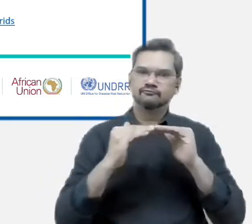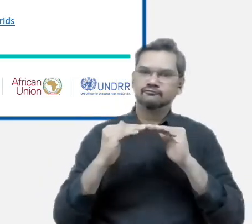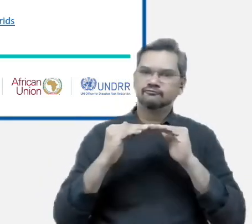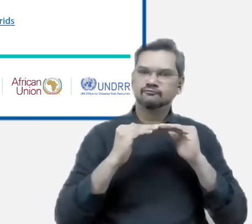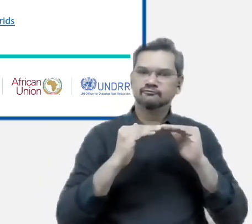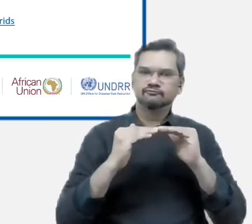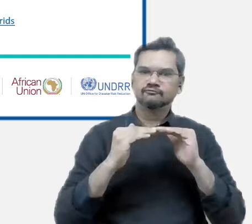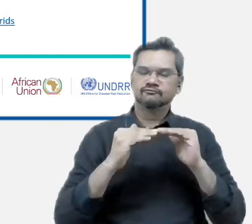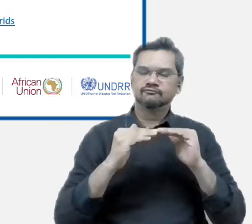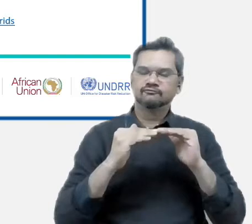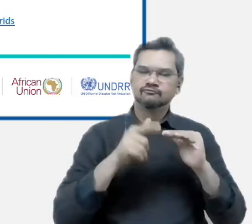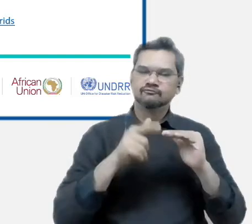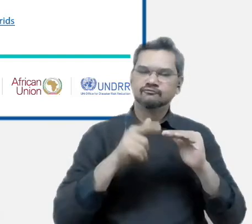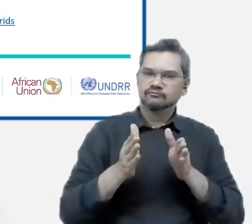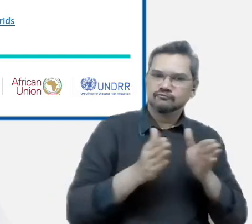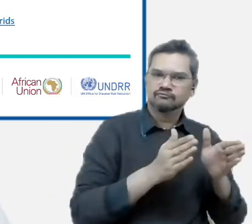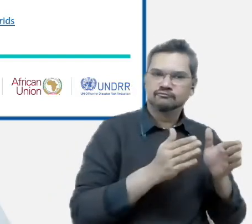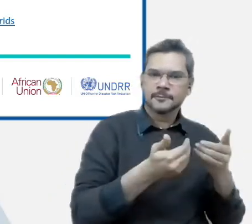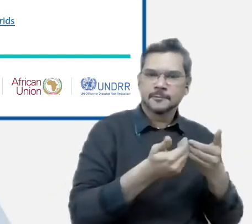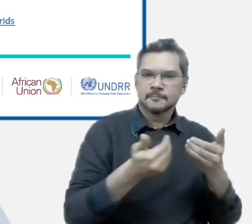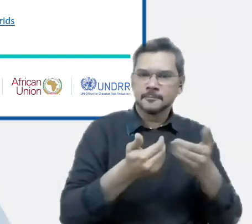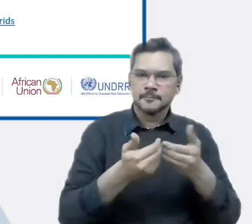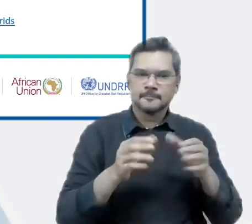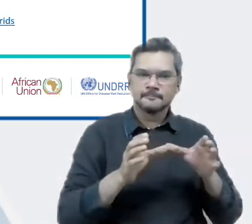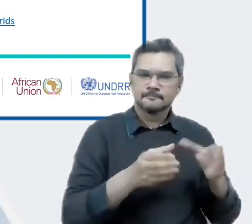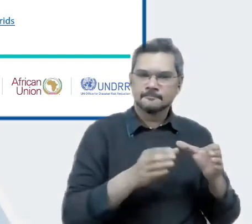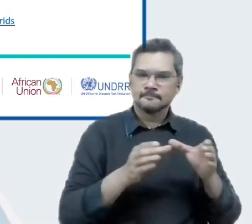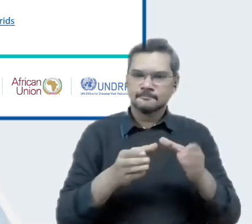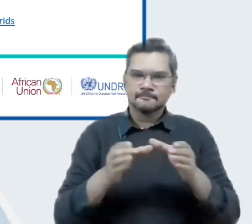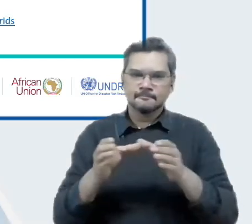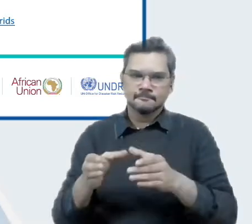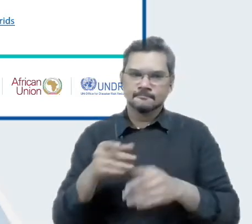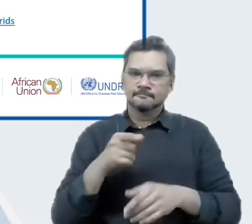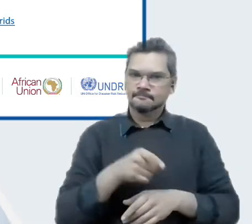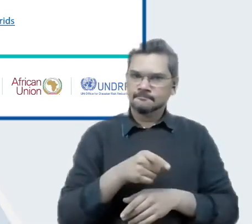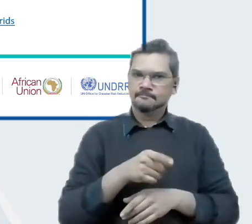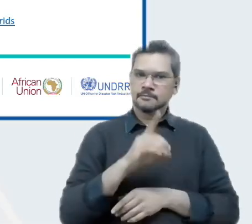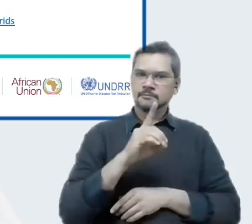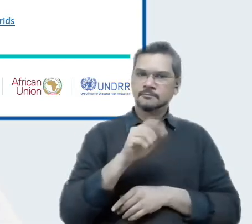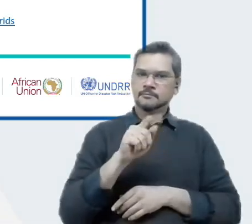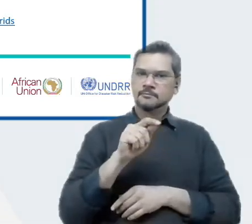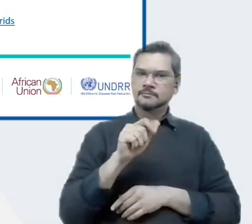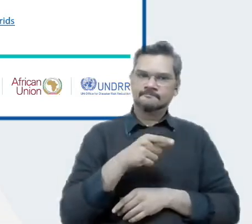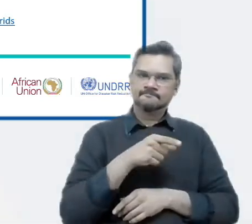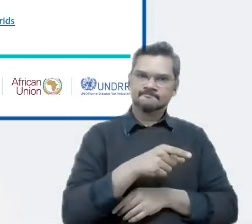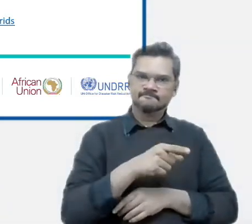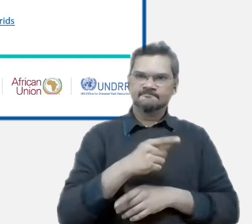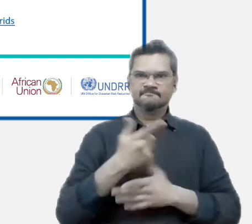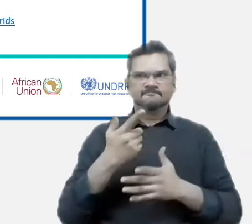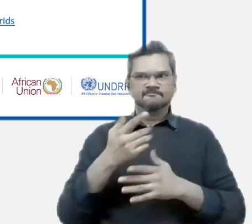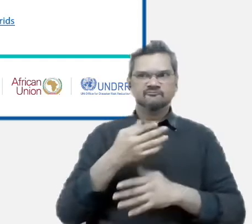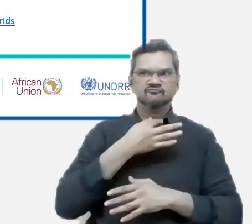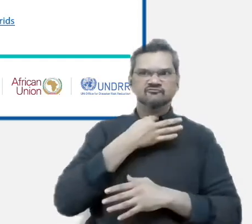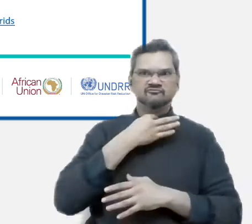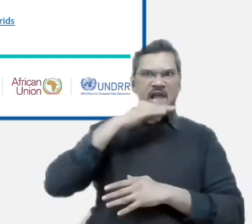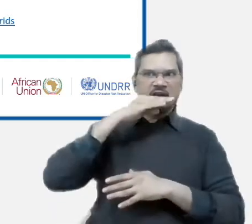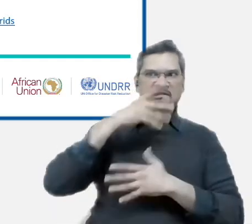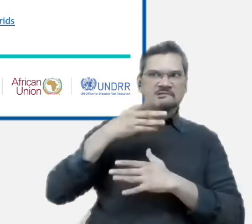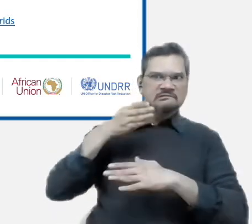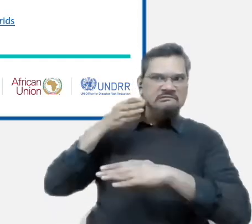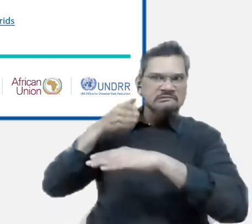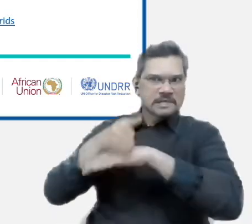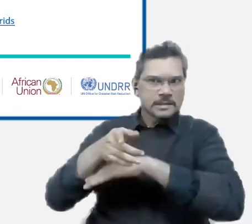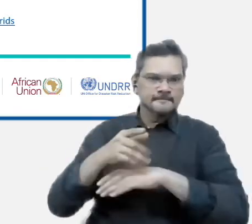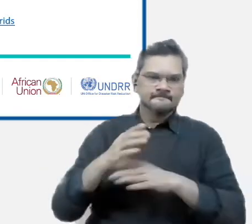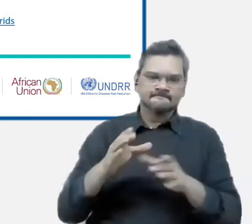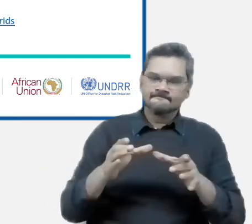may compromise their safety, that data, of course, should not be made publicly available in a way that could compromise them. But key point